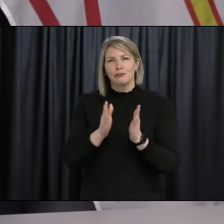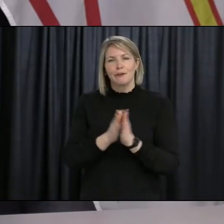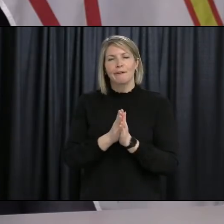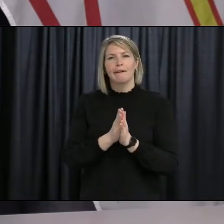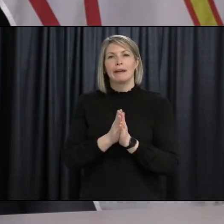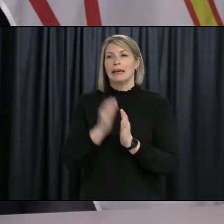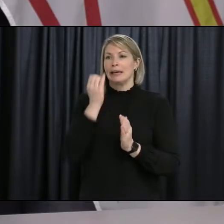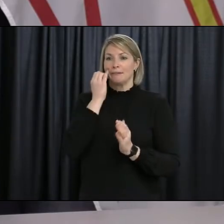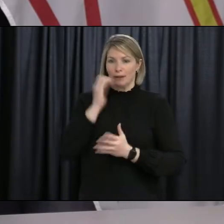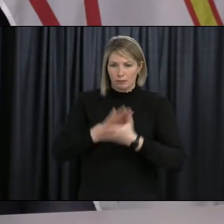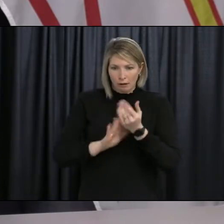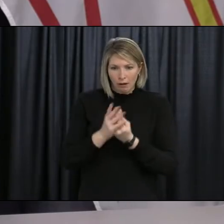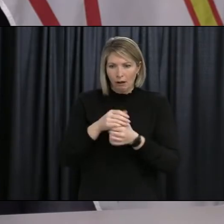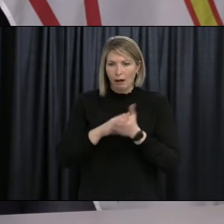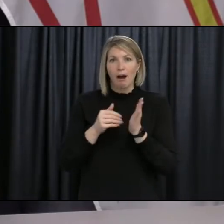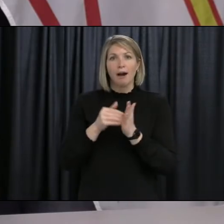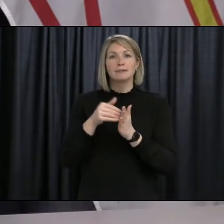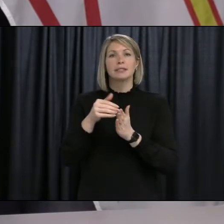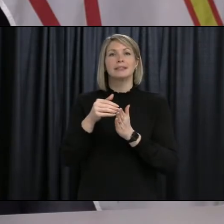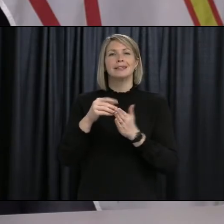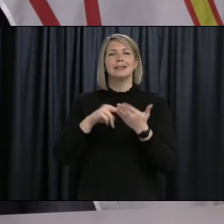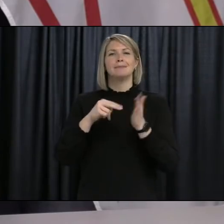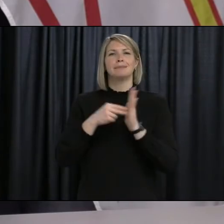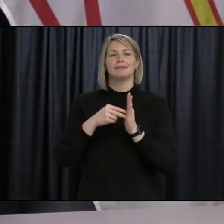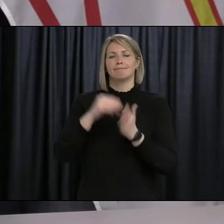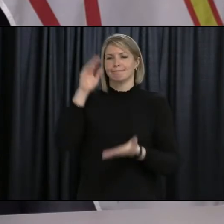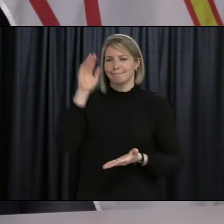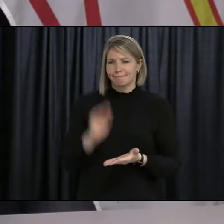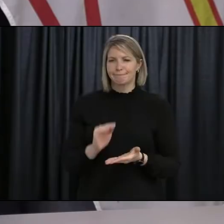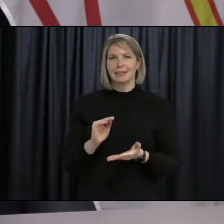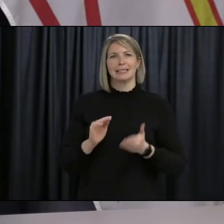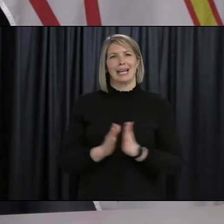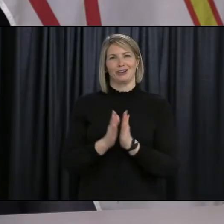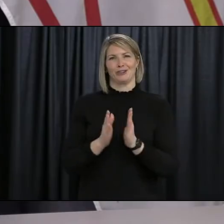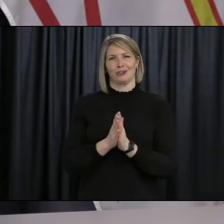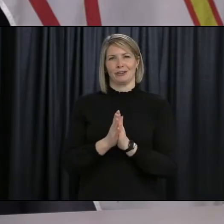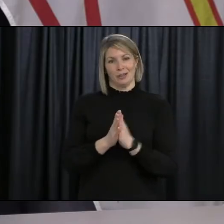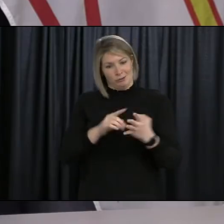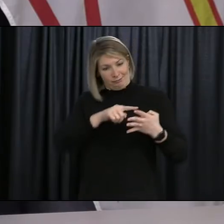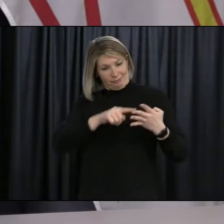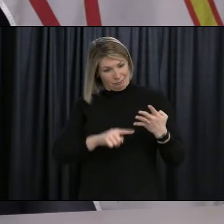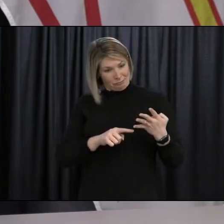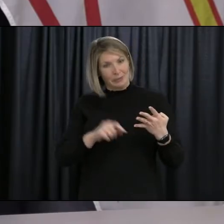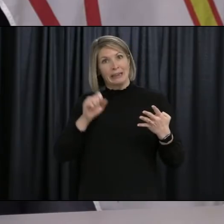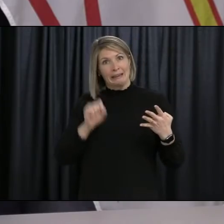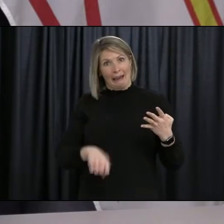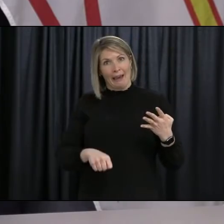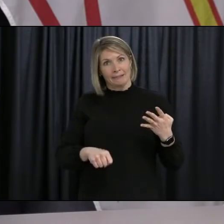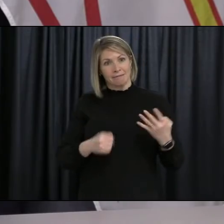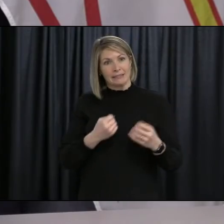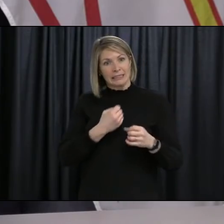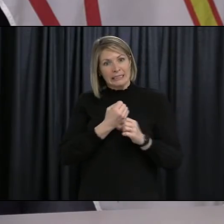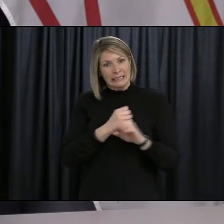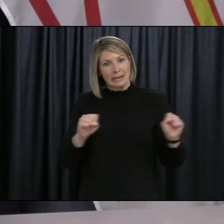again. So, you know, there are ways that these things can be done safely. And I think that